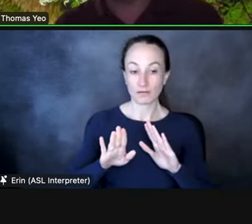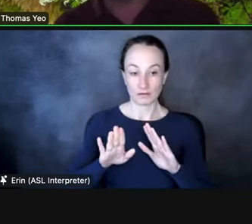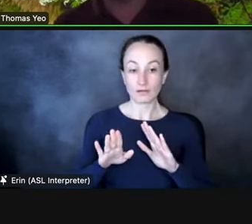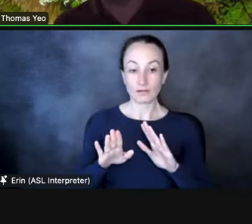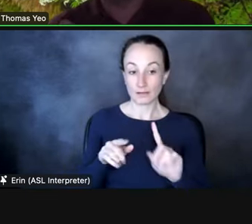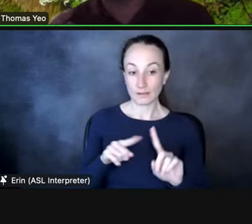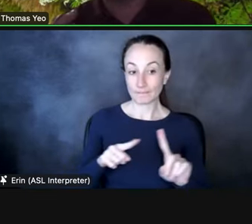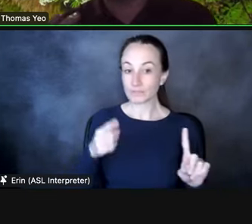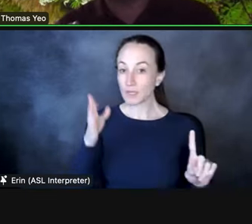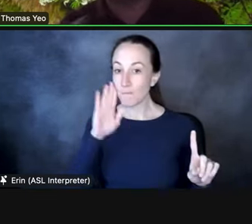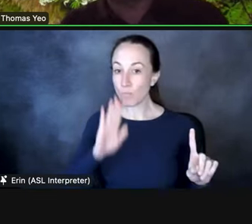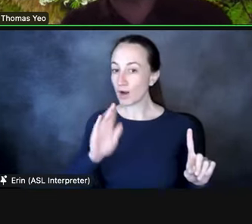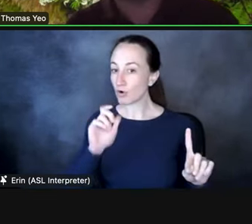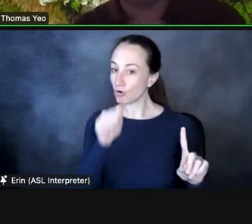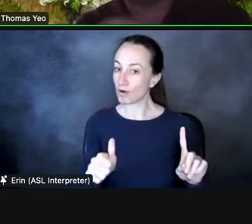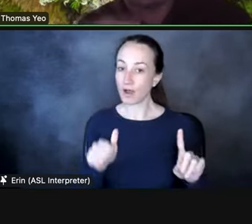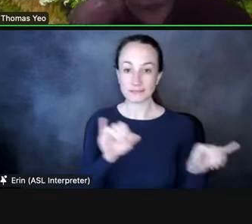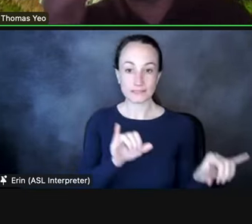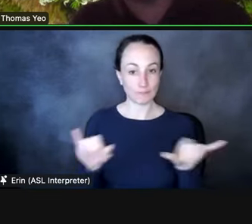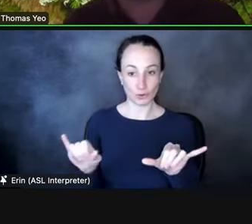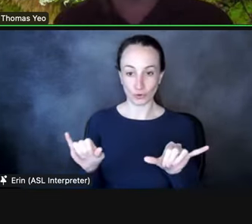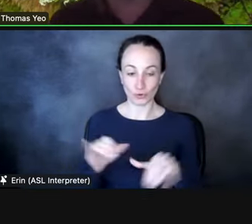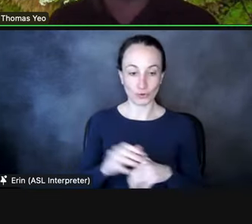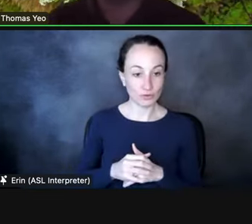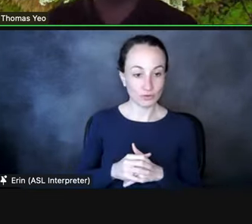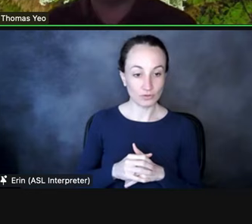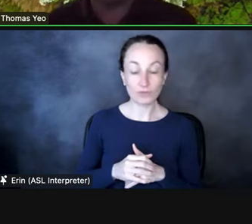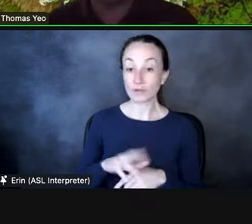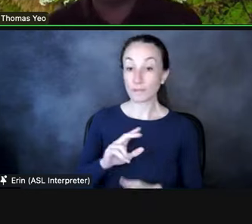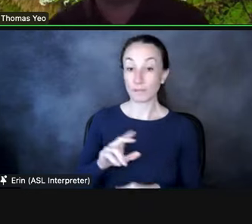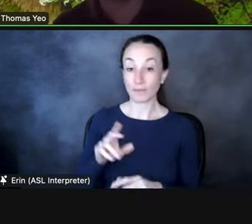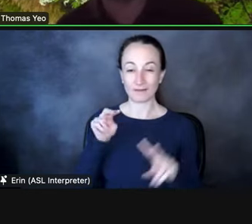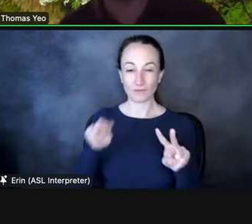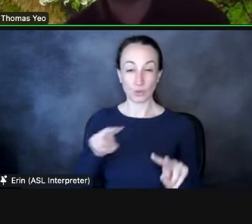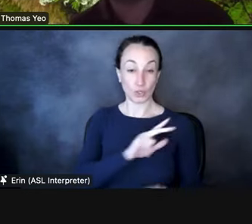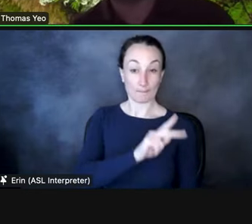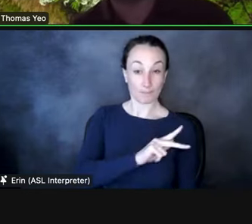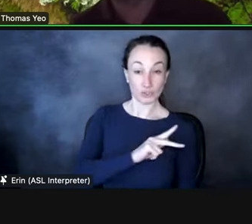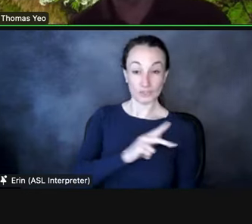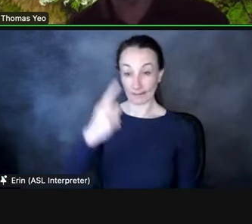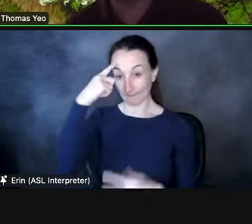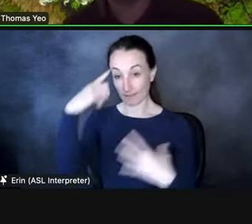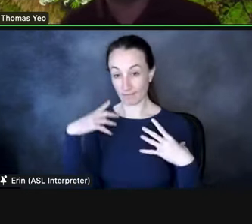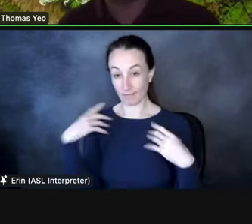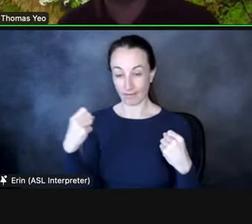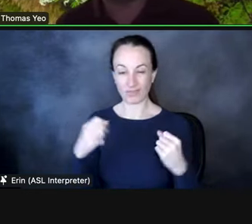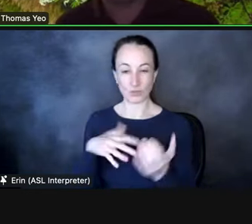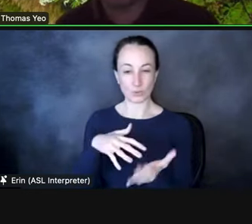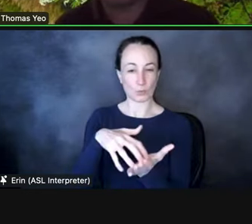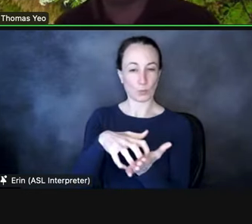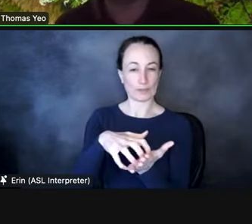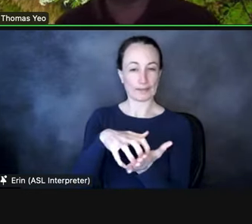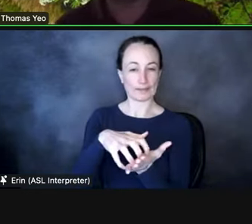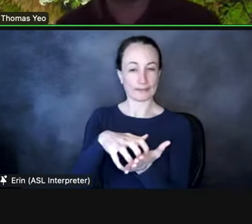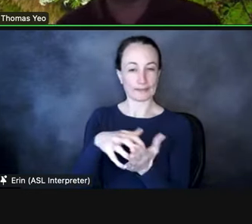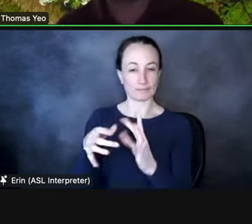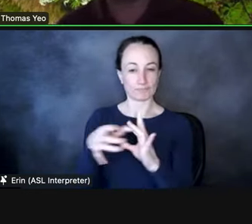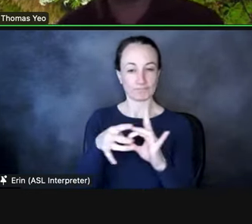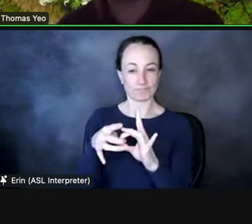Although, if you look at personality and mental health, there is weak similarity in predictive neural features.